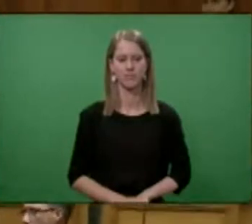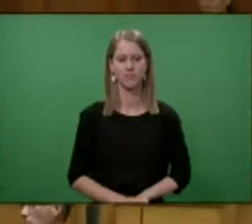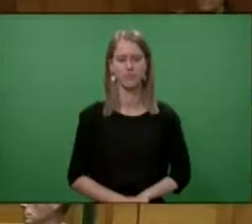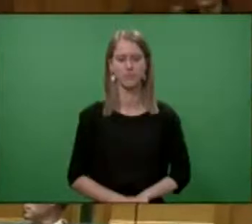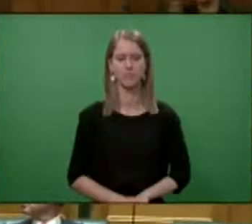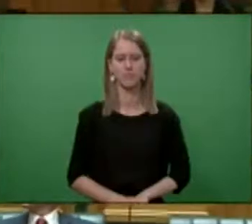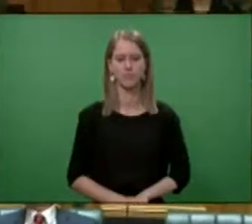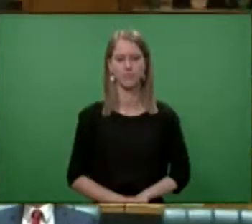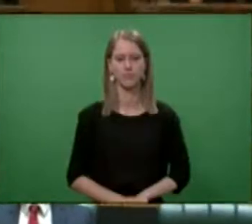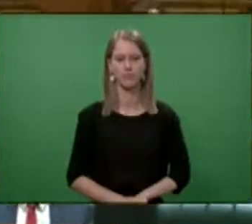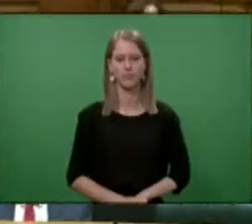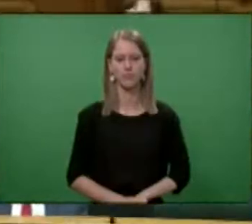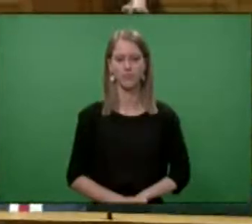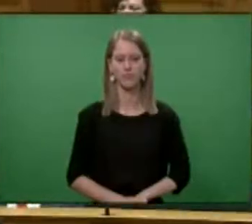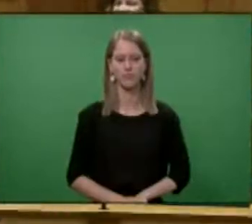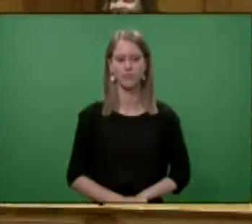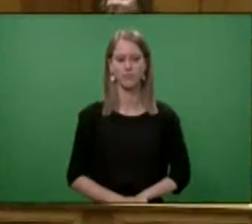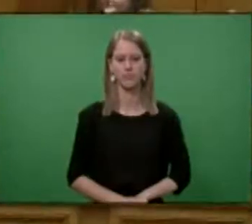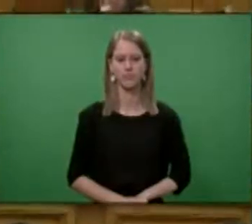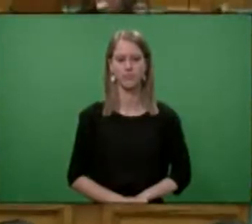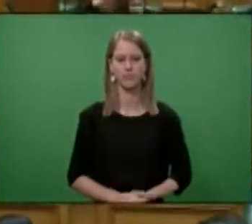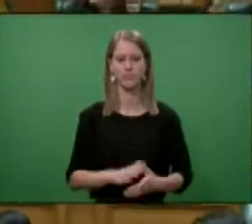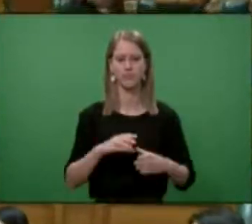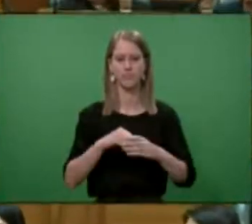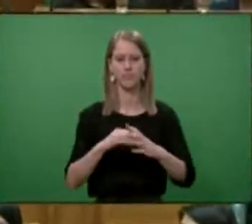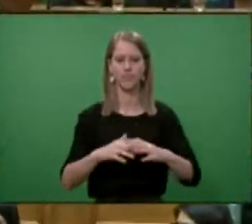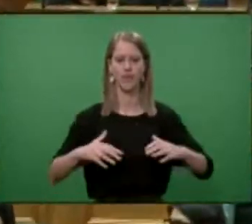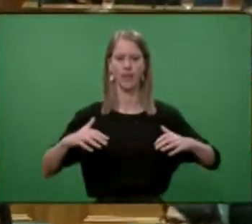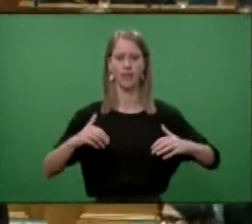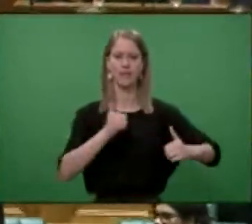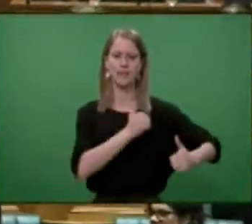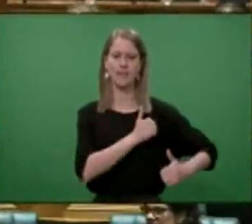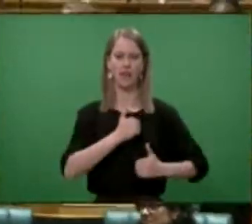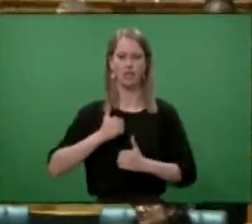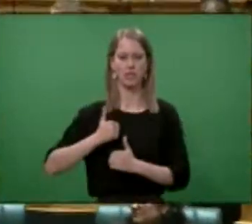proceedings inside the house are being overseen at the moment by the sergeant at arms.